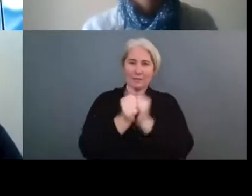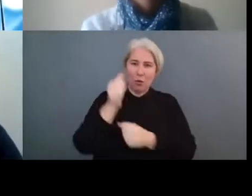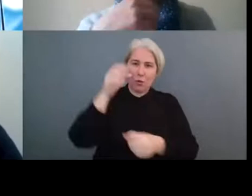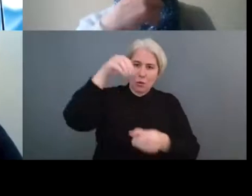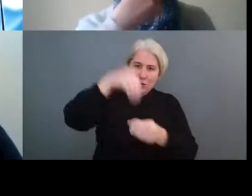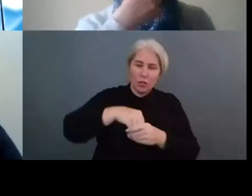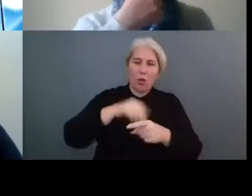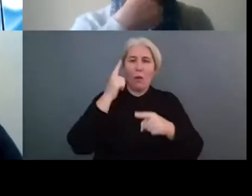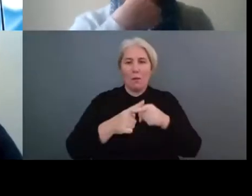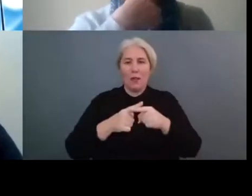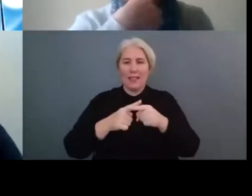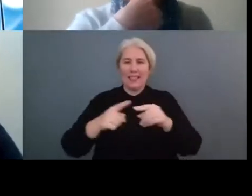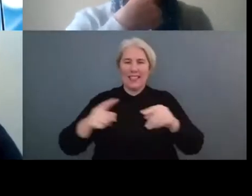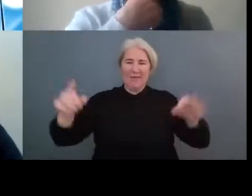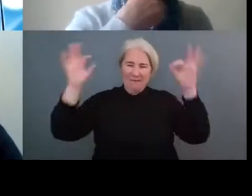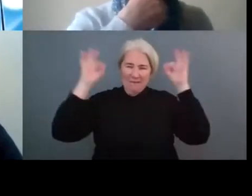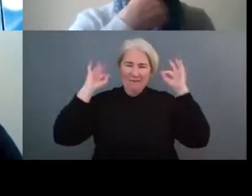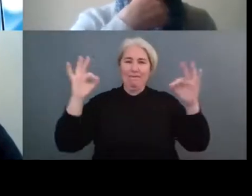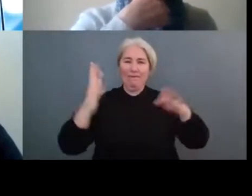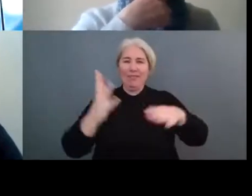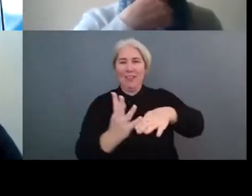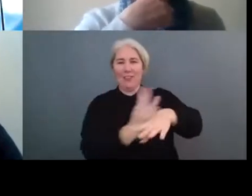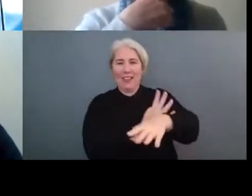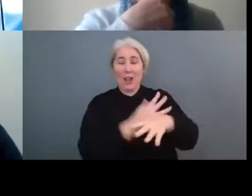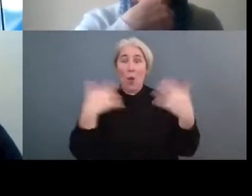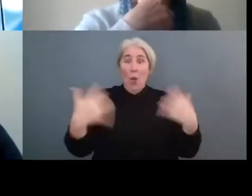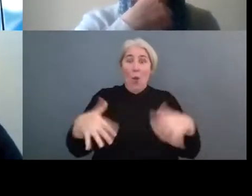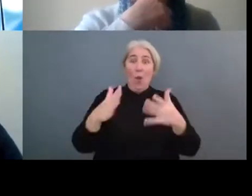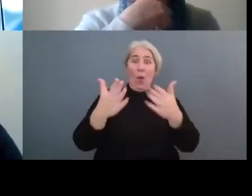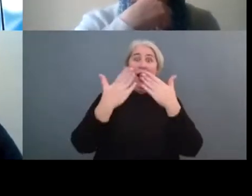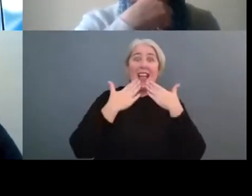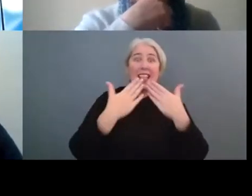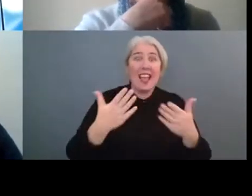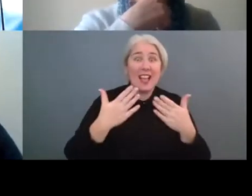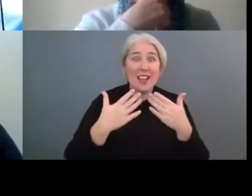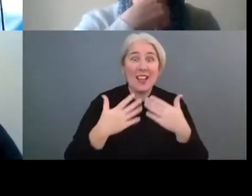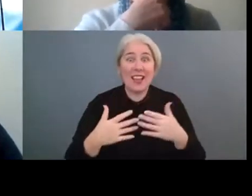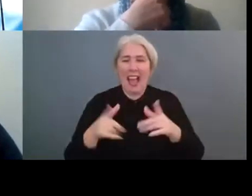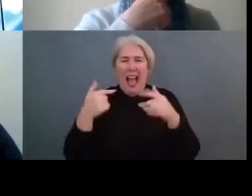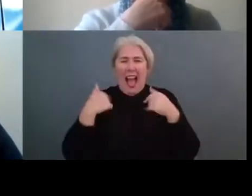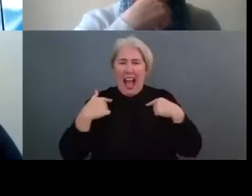can. So, thank you, Barbara. Since we can short summary,